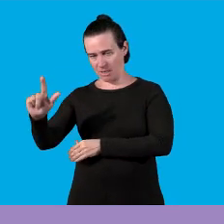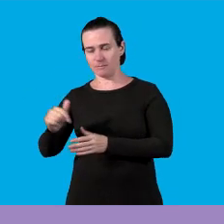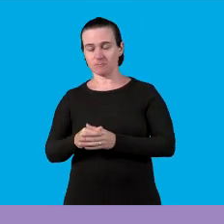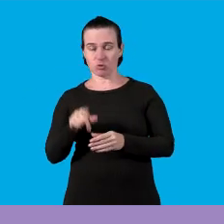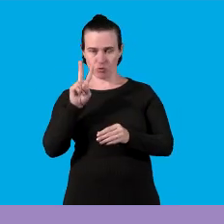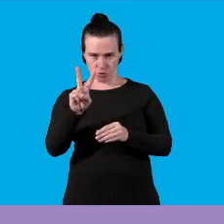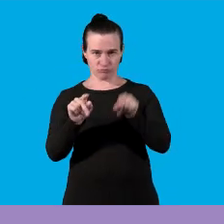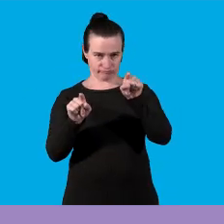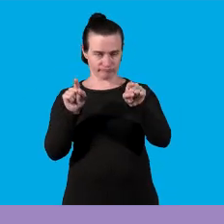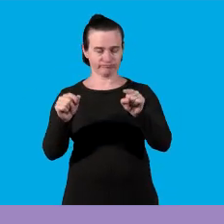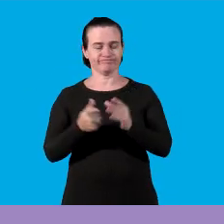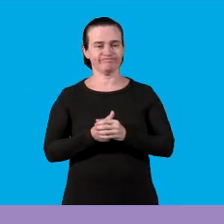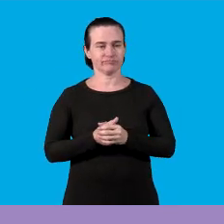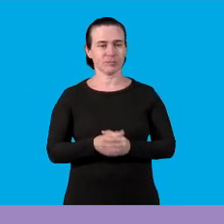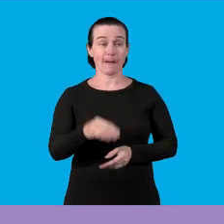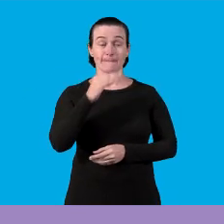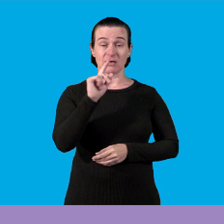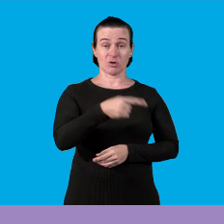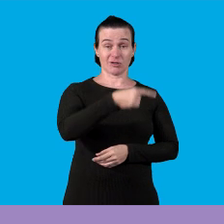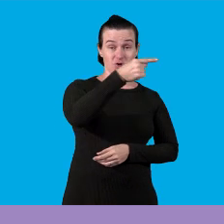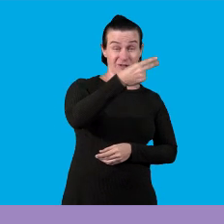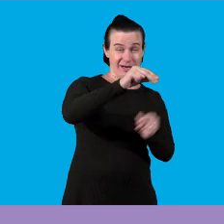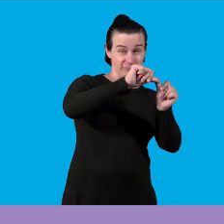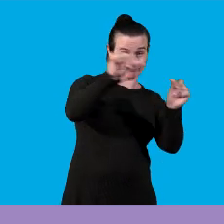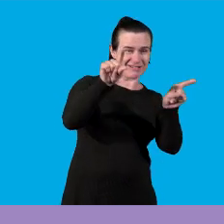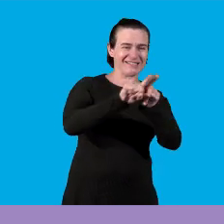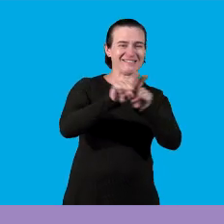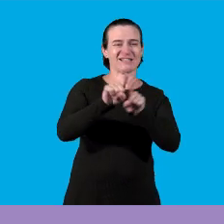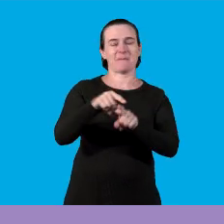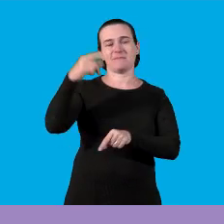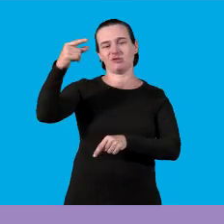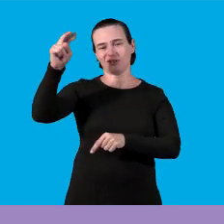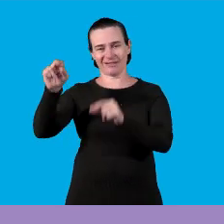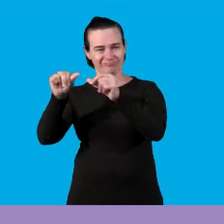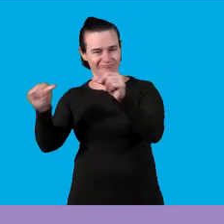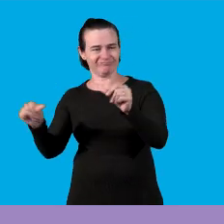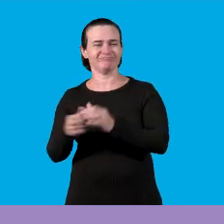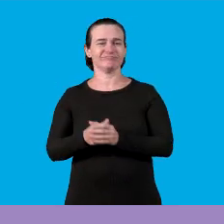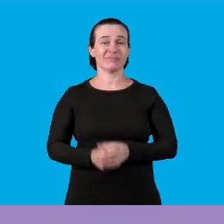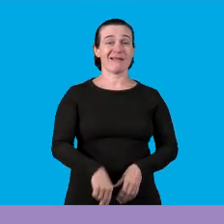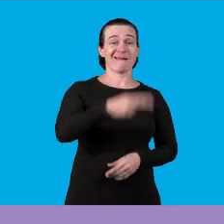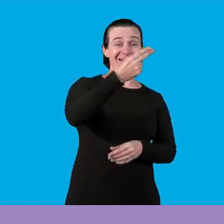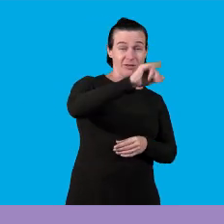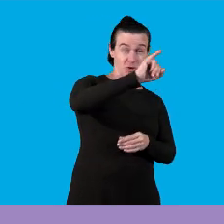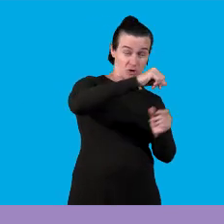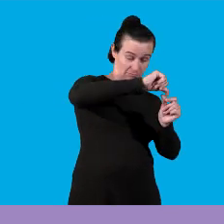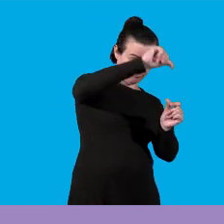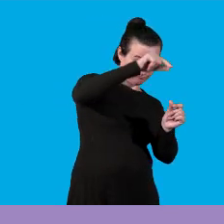So I'm looking at those two sides. I then have HJ equals to